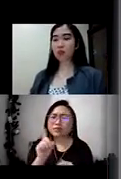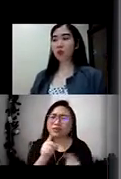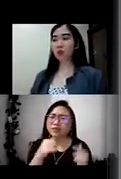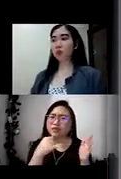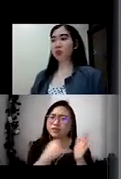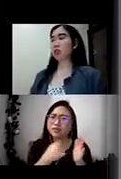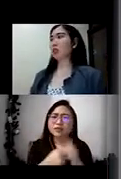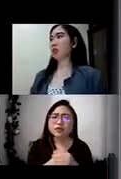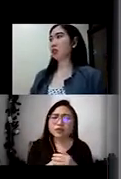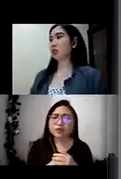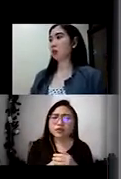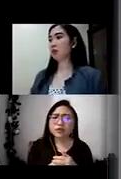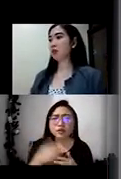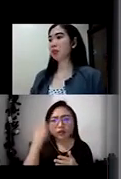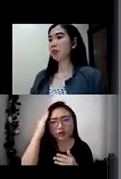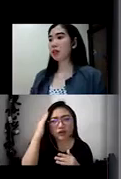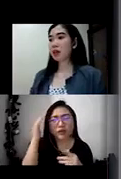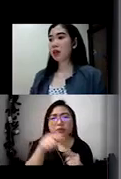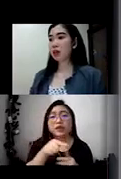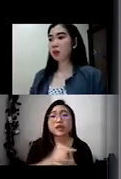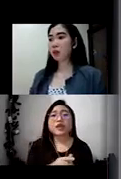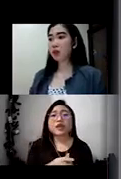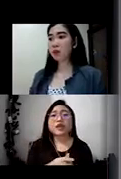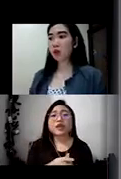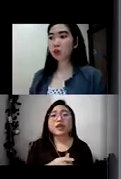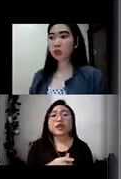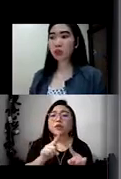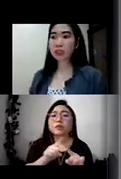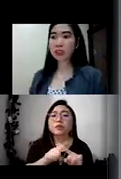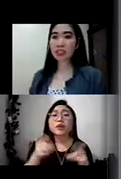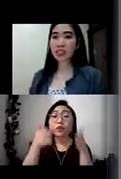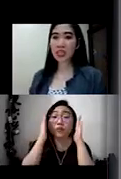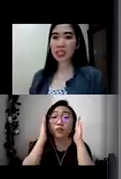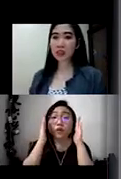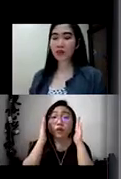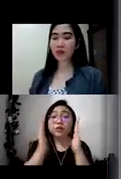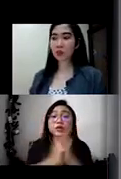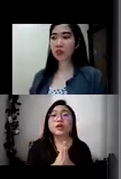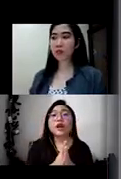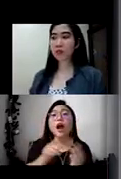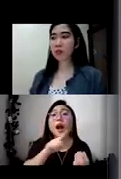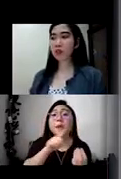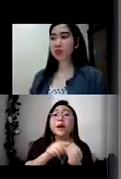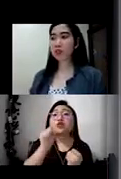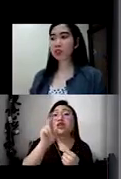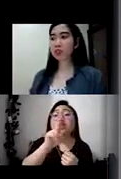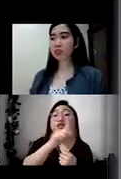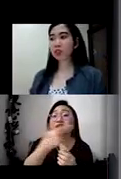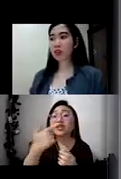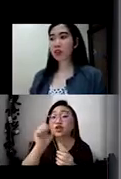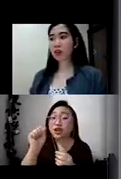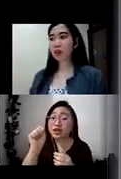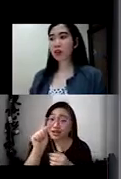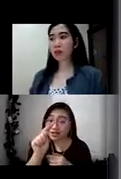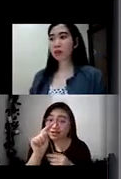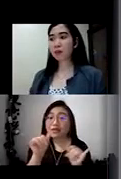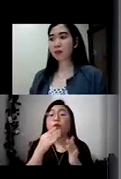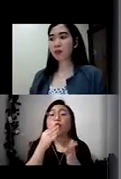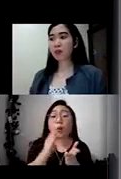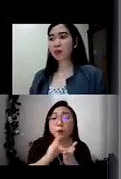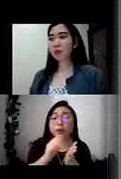lot of you knows na this one, but we will focus on suggest feature because this is